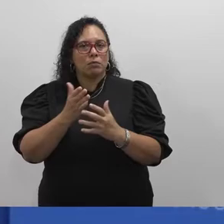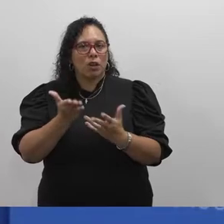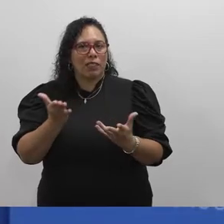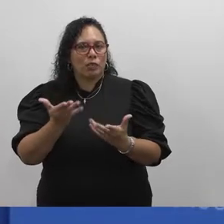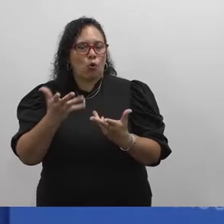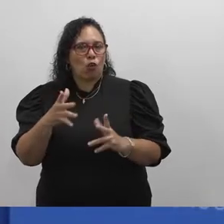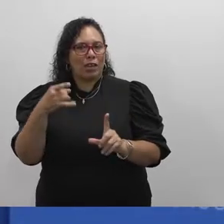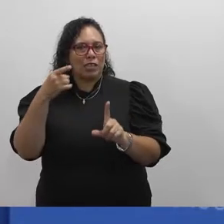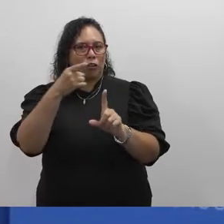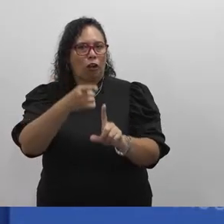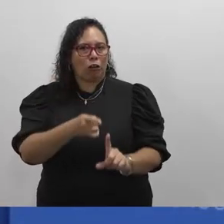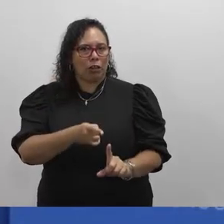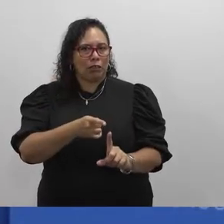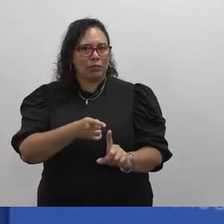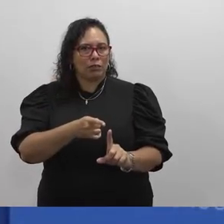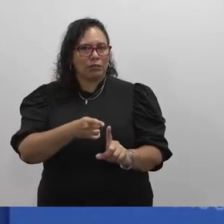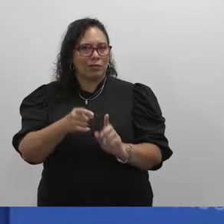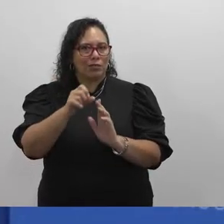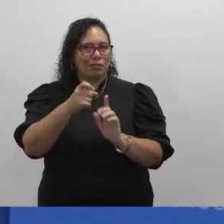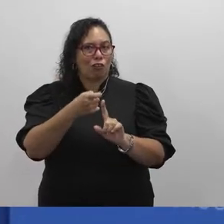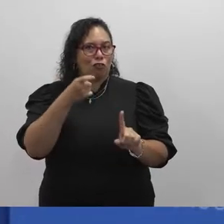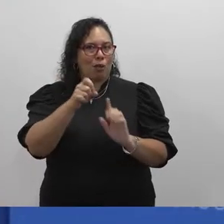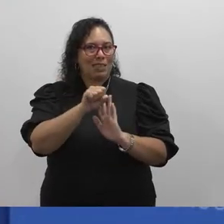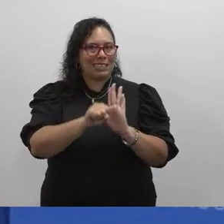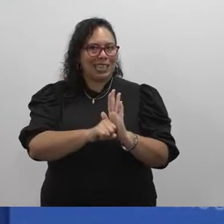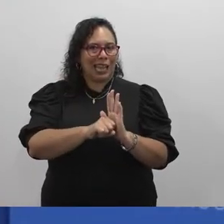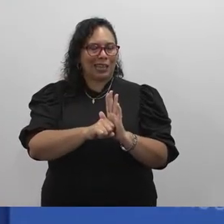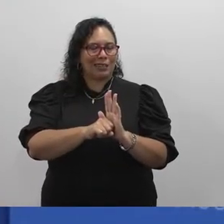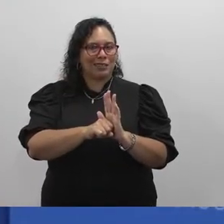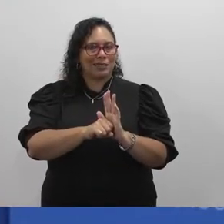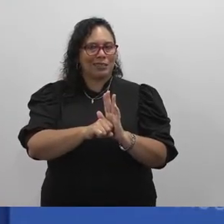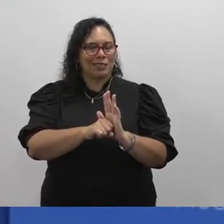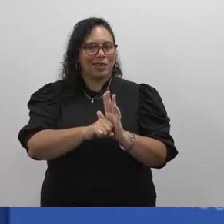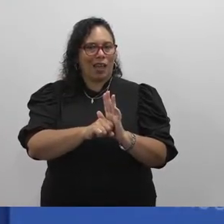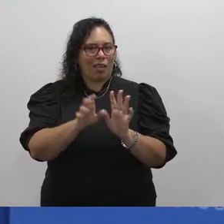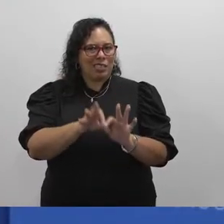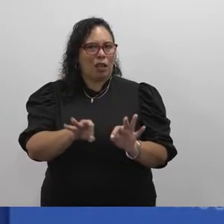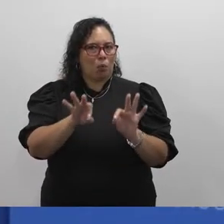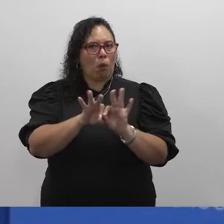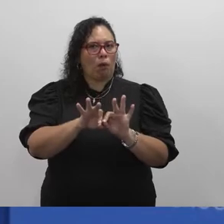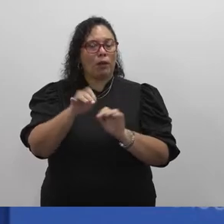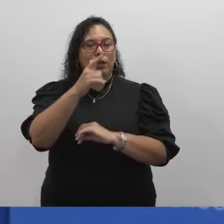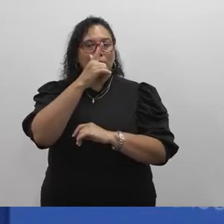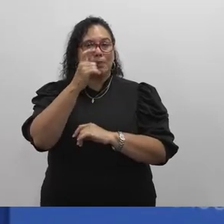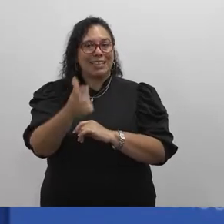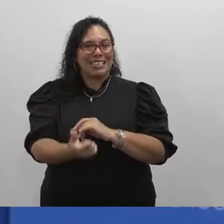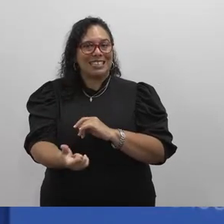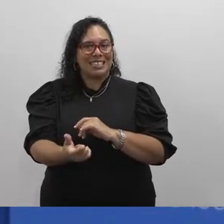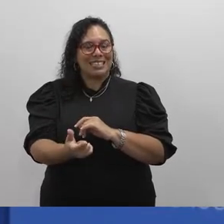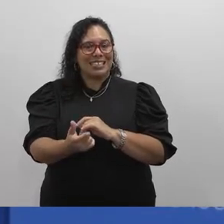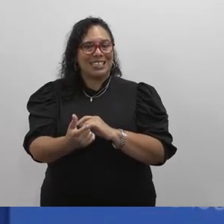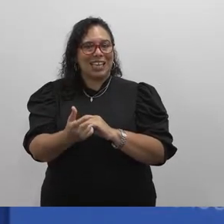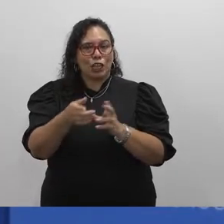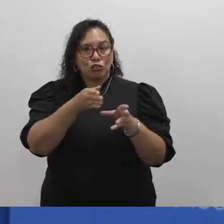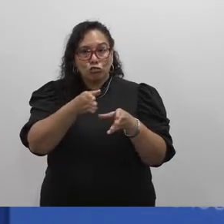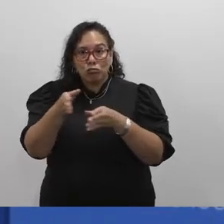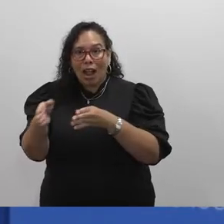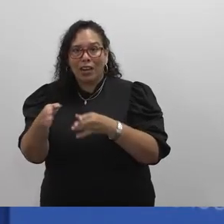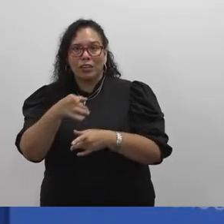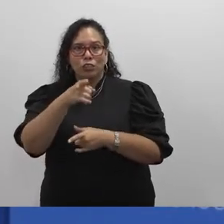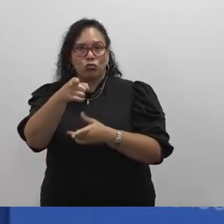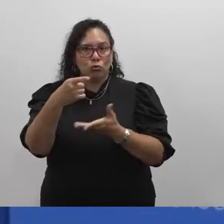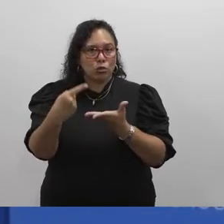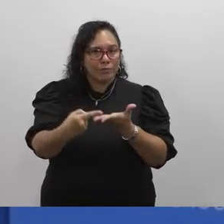by vis-a-vis state, timelines and targets would be important, because then within that, the strategies that you're talking